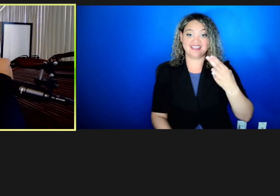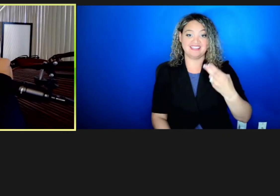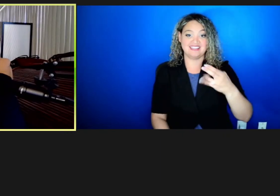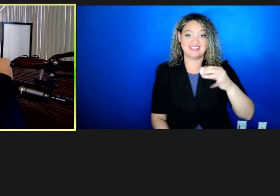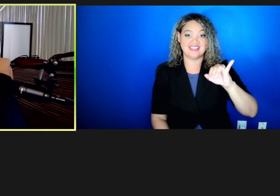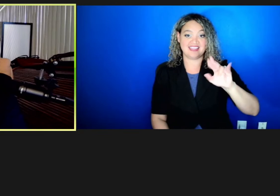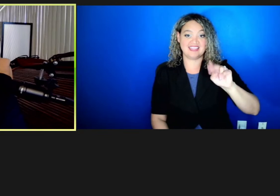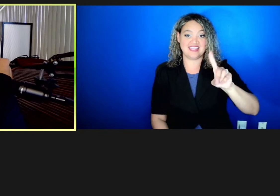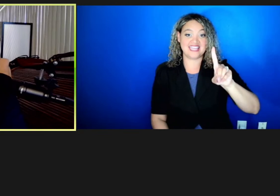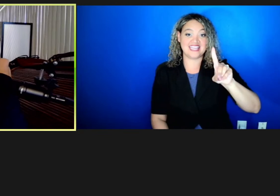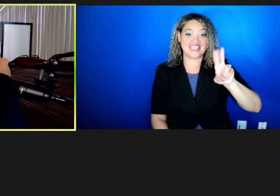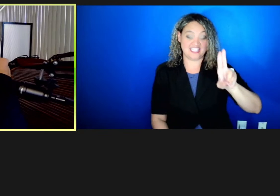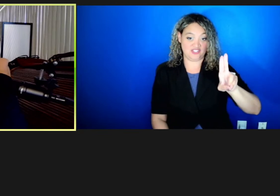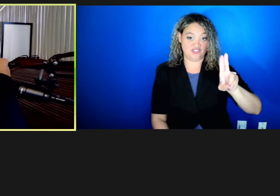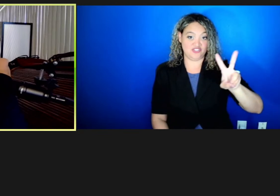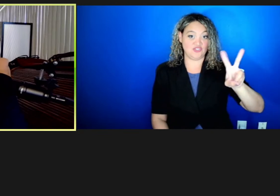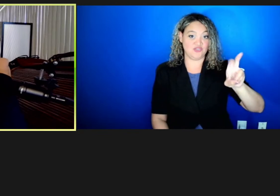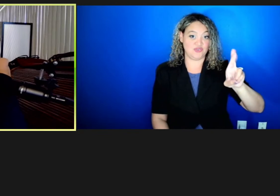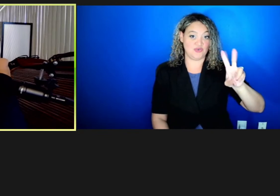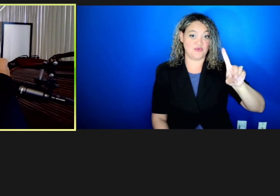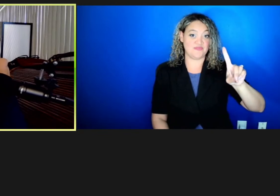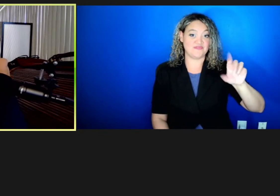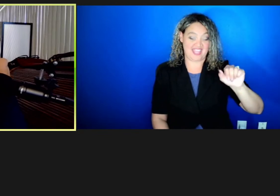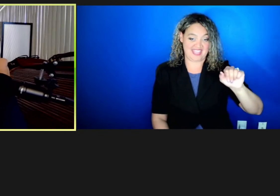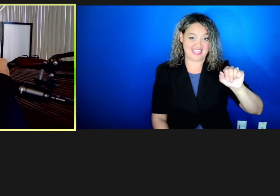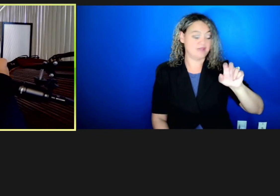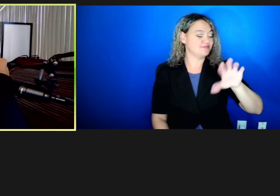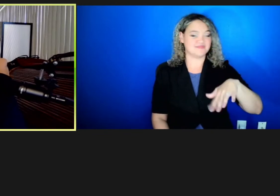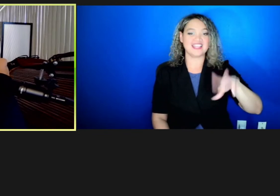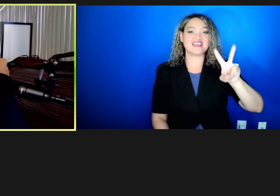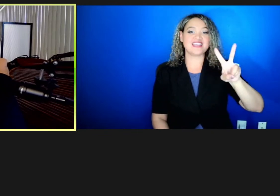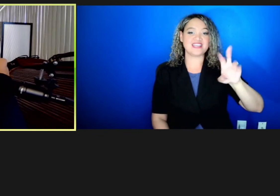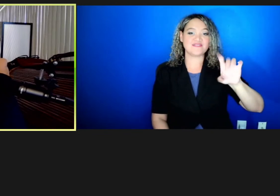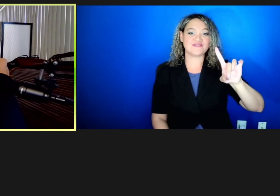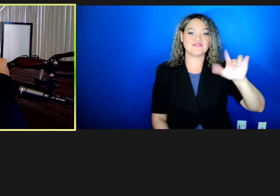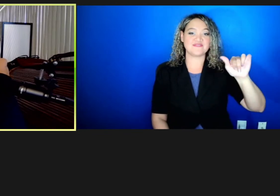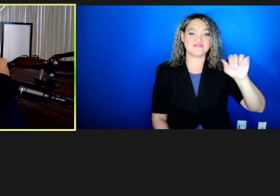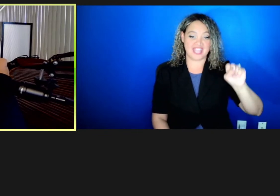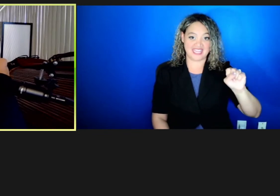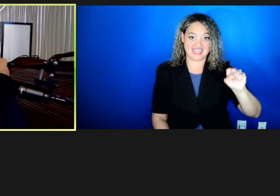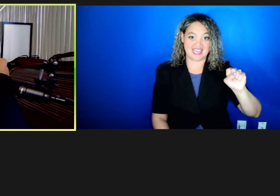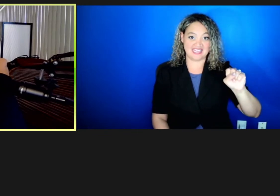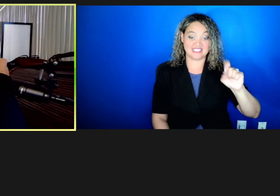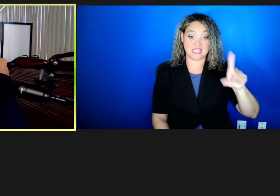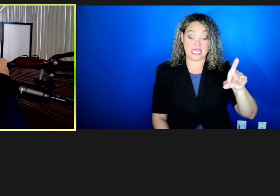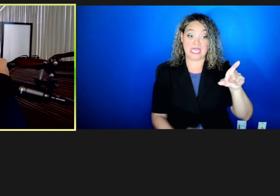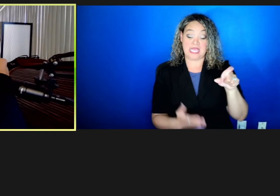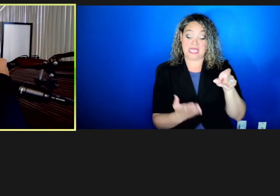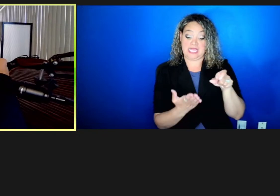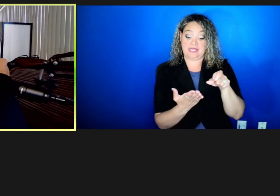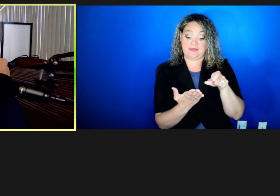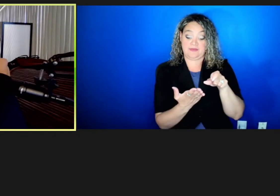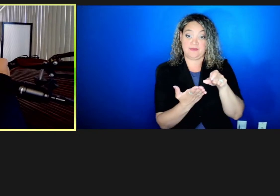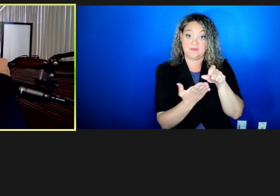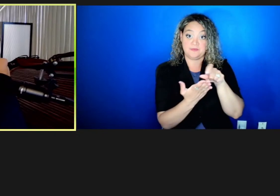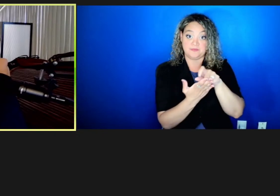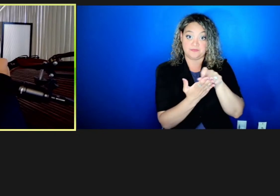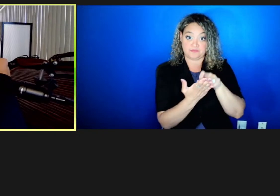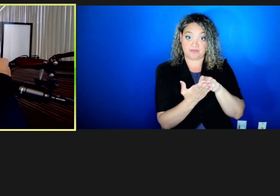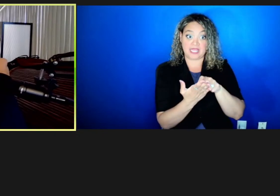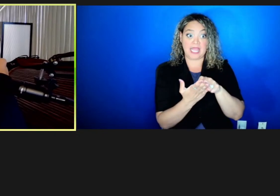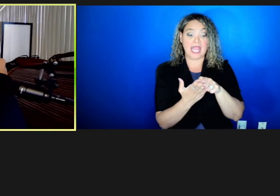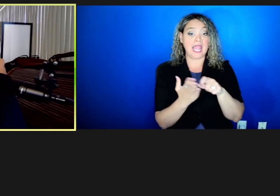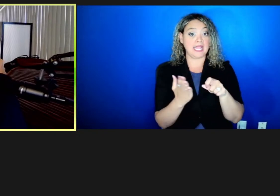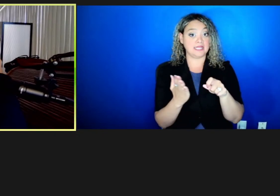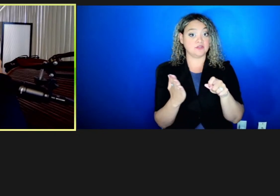Vedas. Vedas? Yes, in the Hindu Vedas, the holy scripture in the Hindu tradition, Lord Krishna, right? Krishna.